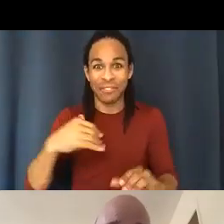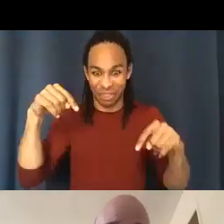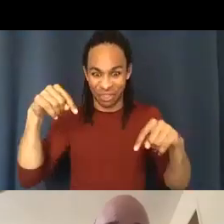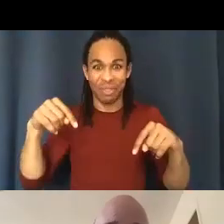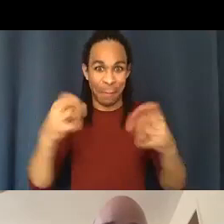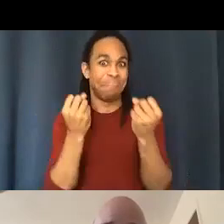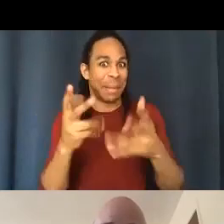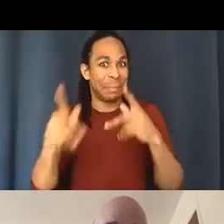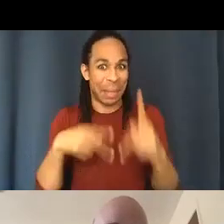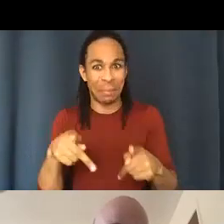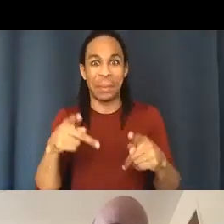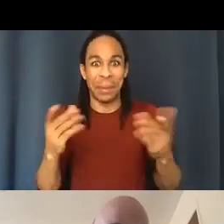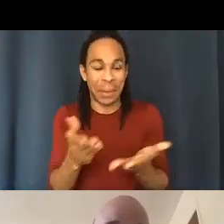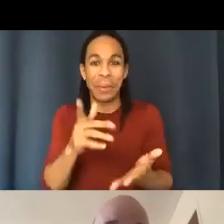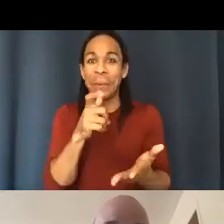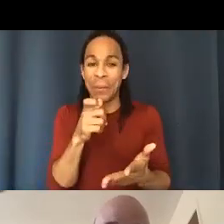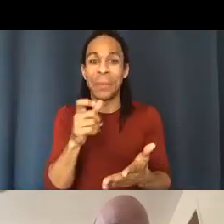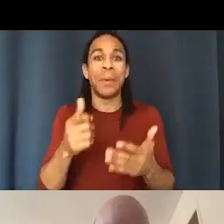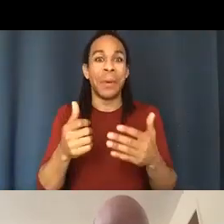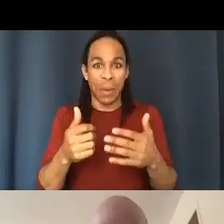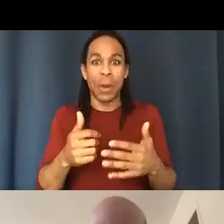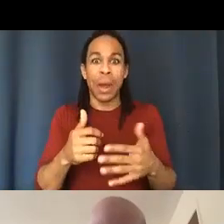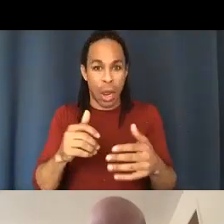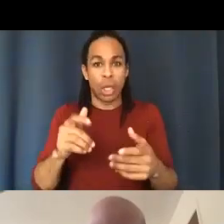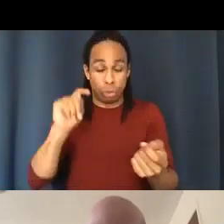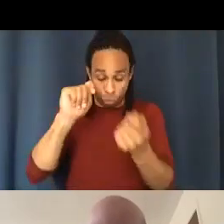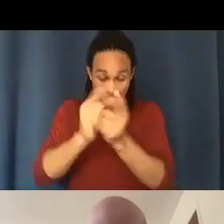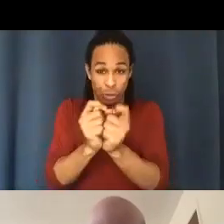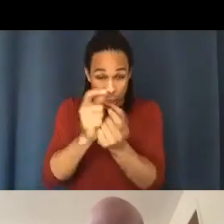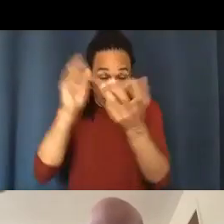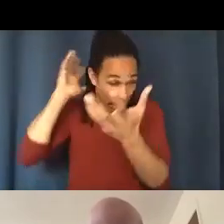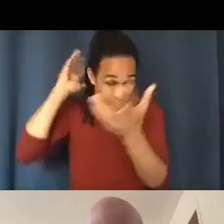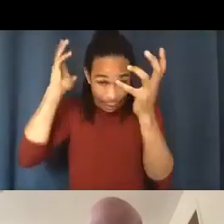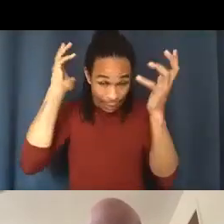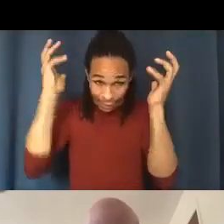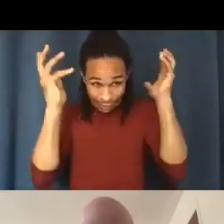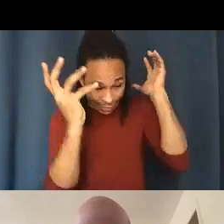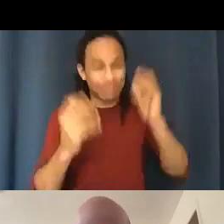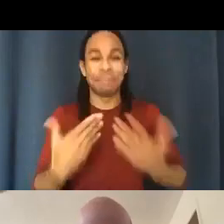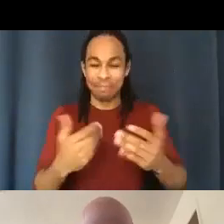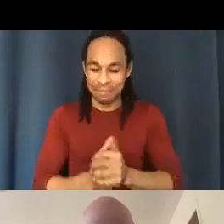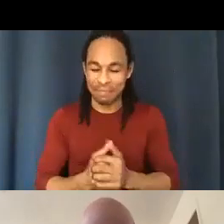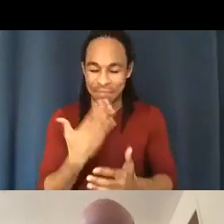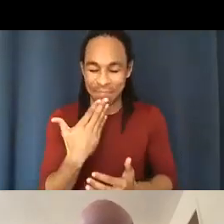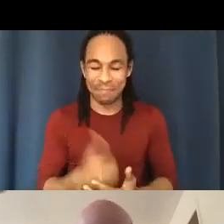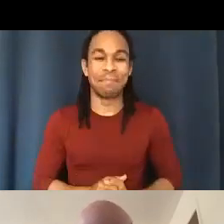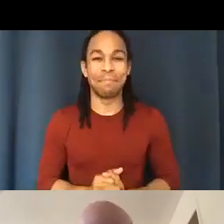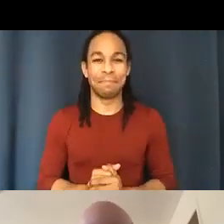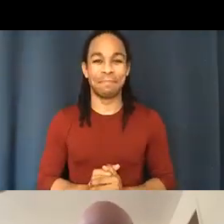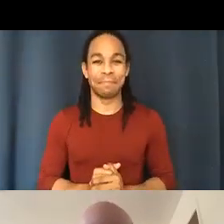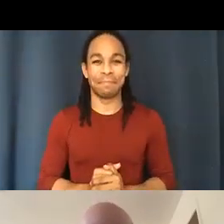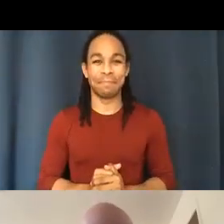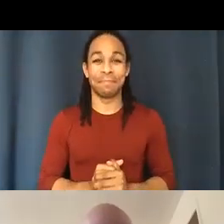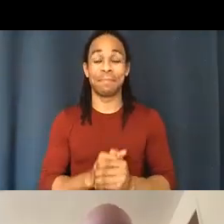call are working in their second or third language. Thank you. So the next panel focuses